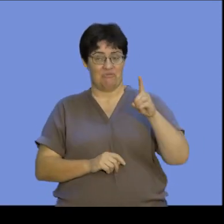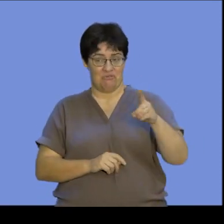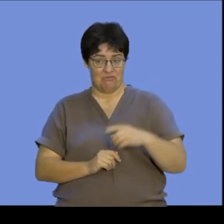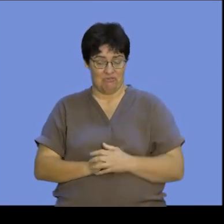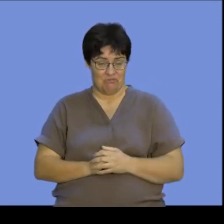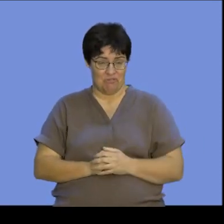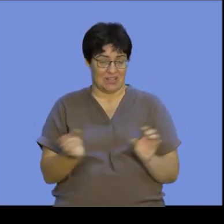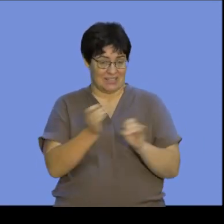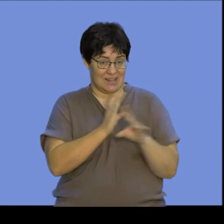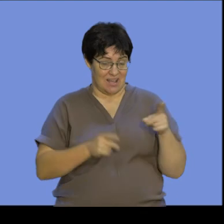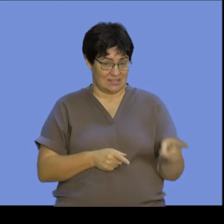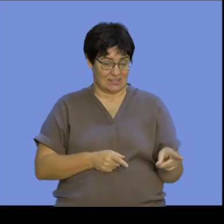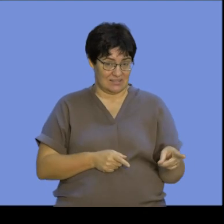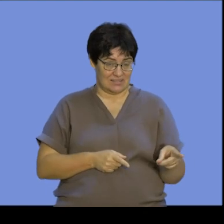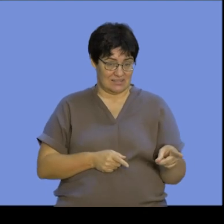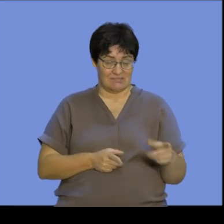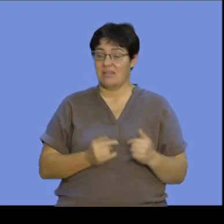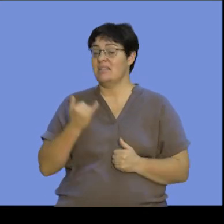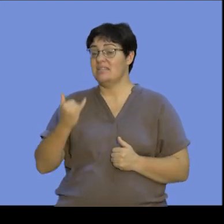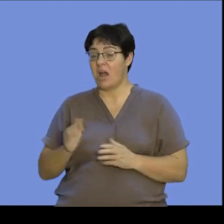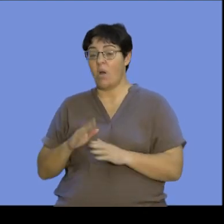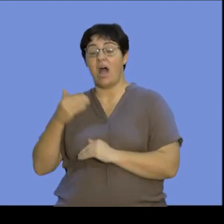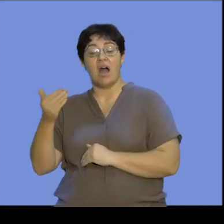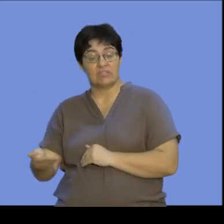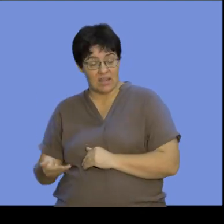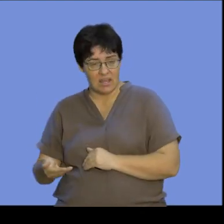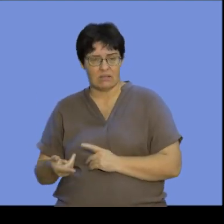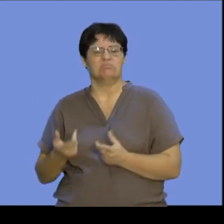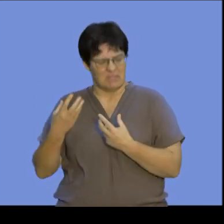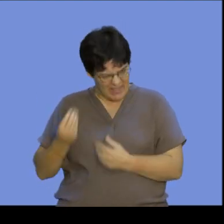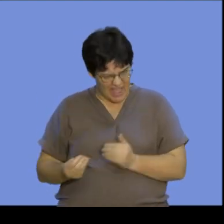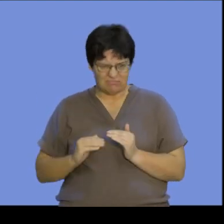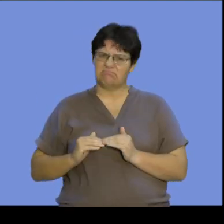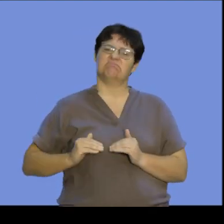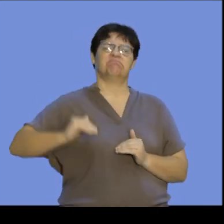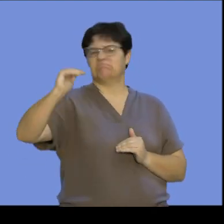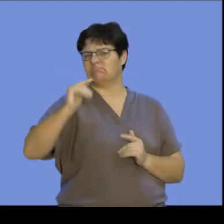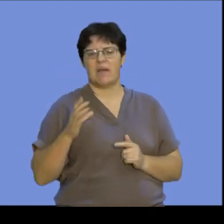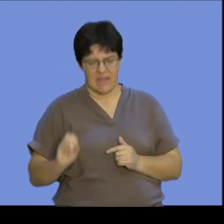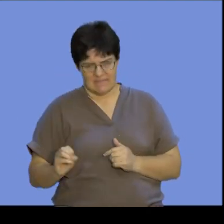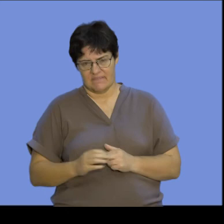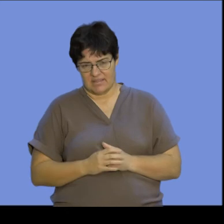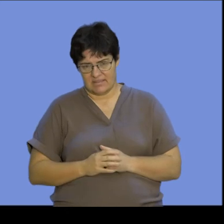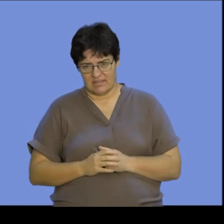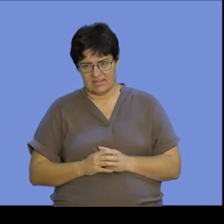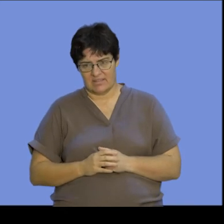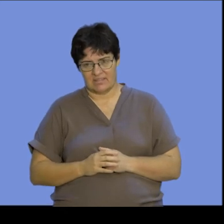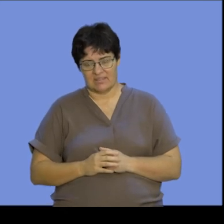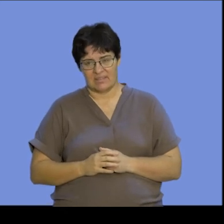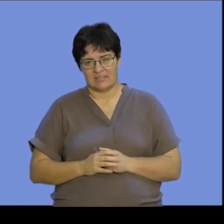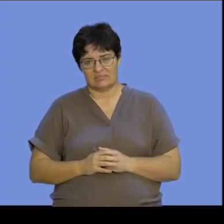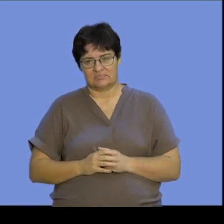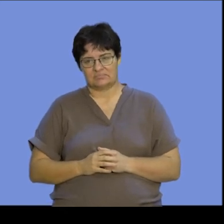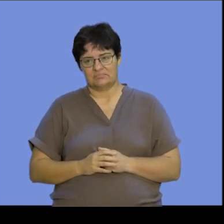beginning. Now, it absolutely is going to have a kinetic energy. That